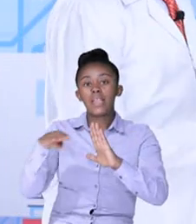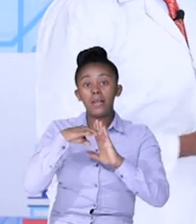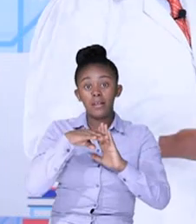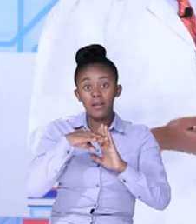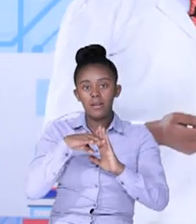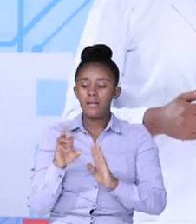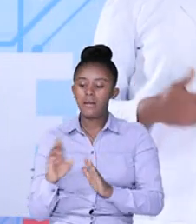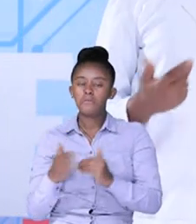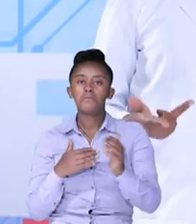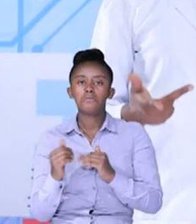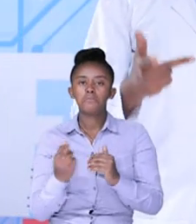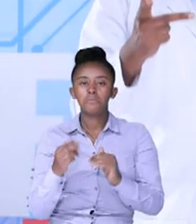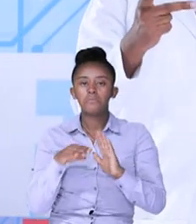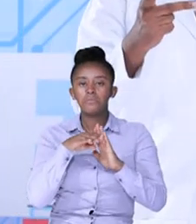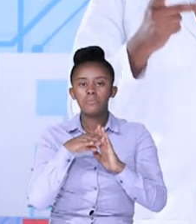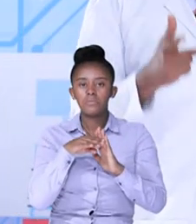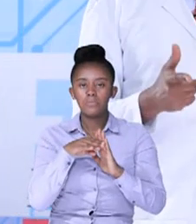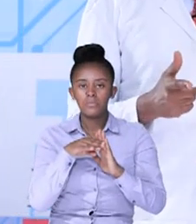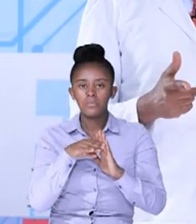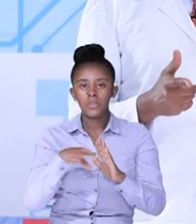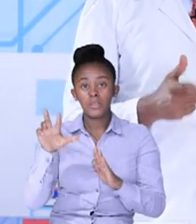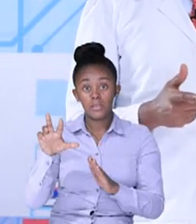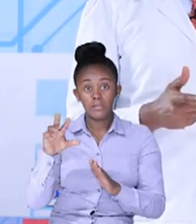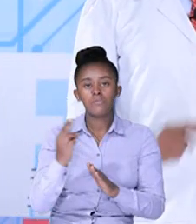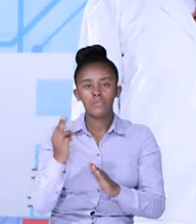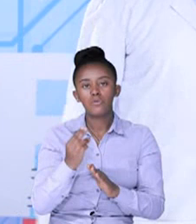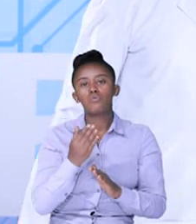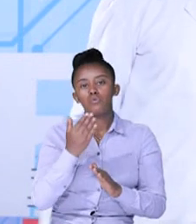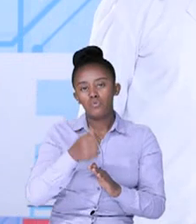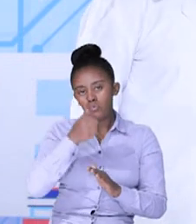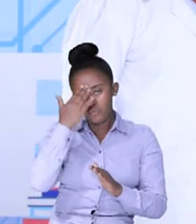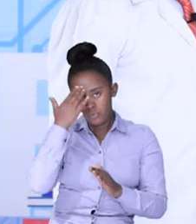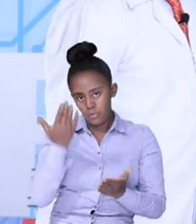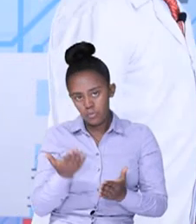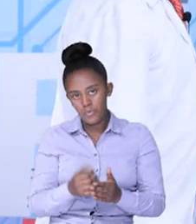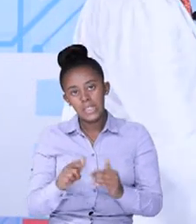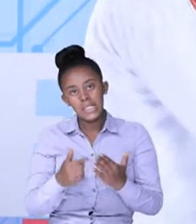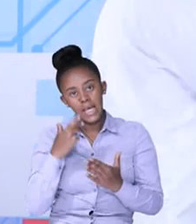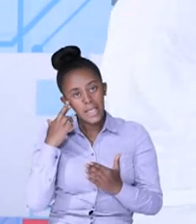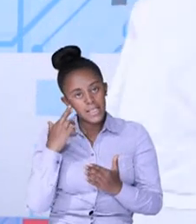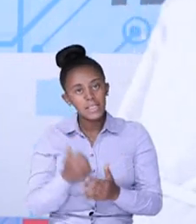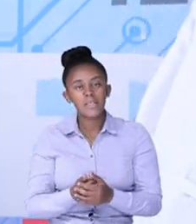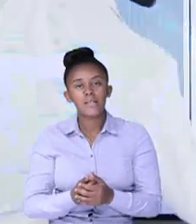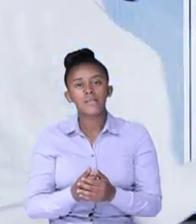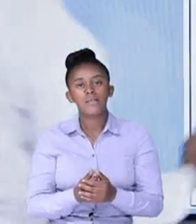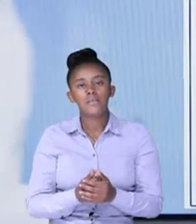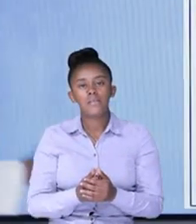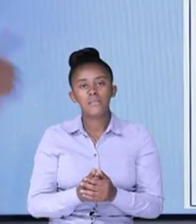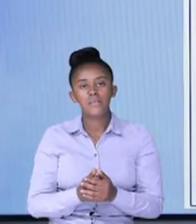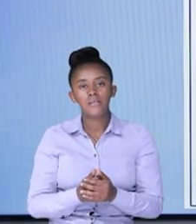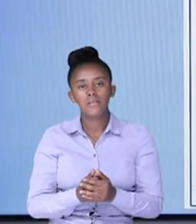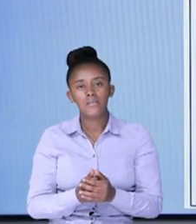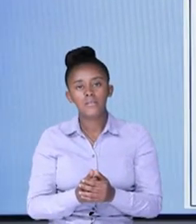represent right-hand rule, but the most common is to use those three fingers. So in this case, our index